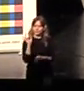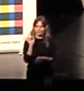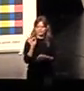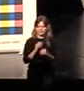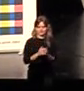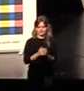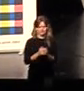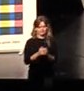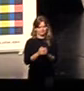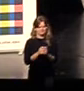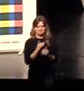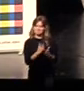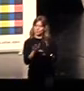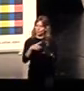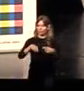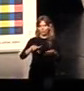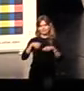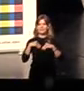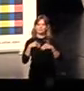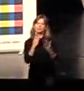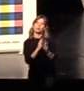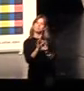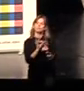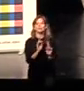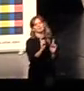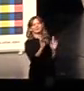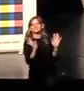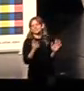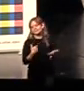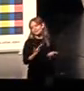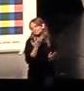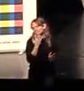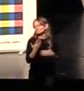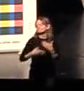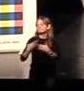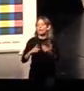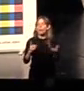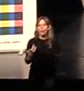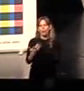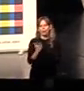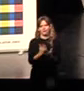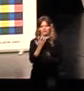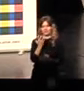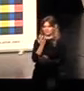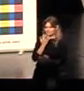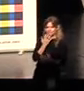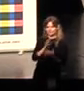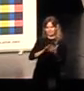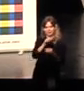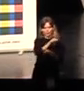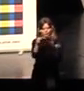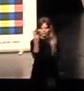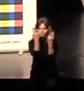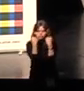notion from the start of is dat giving in doe de dommelend framing of established politiek en